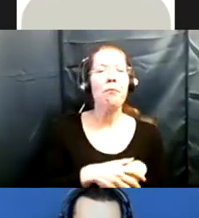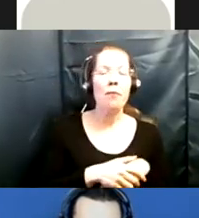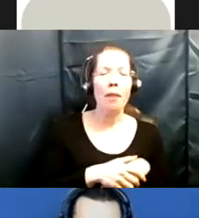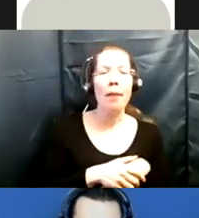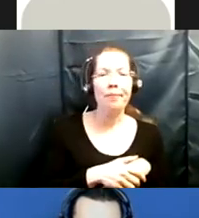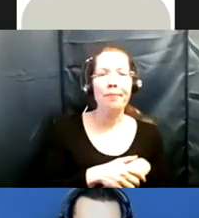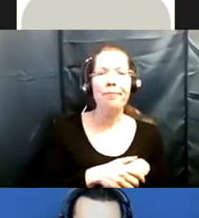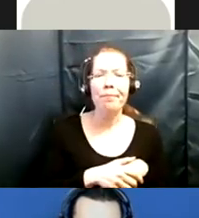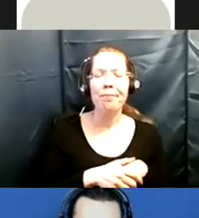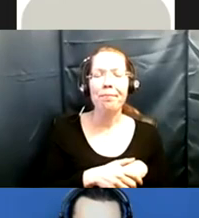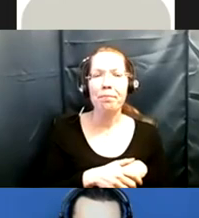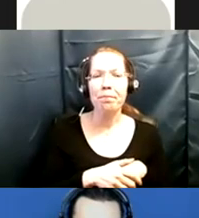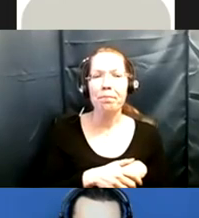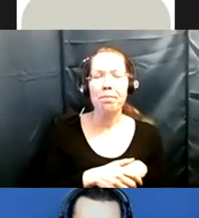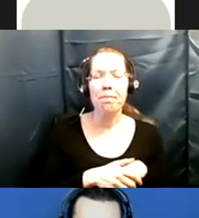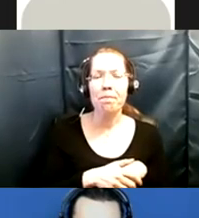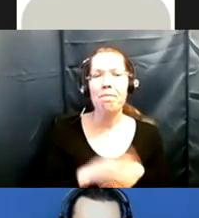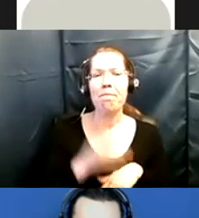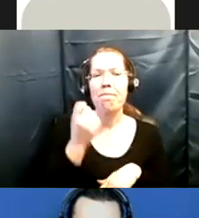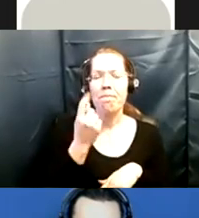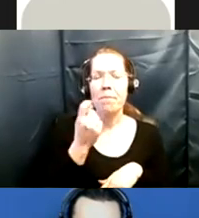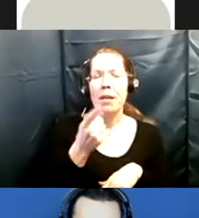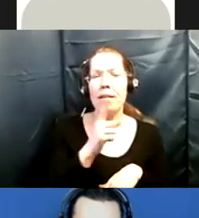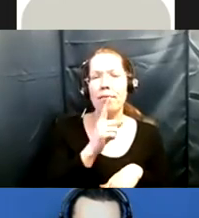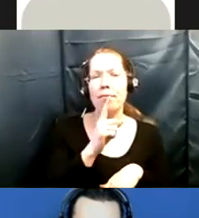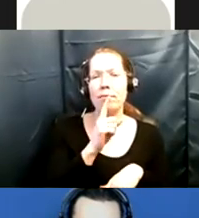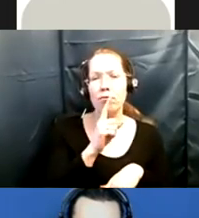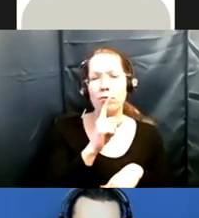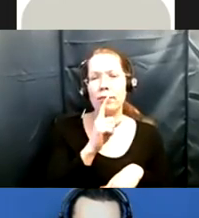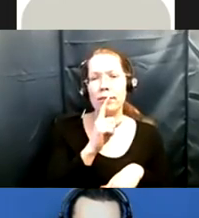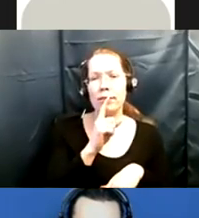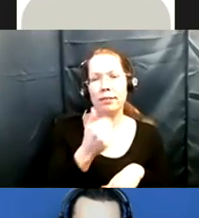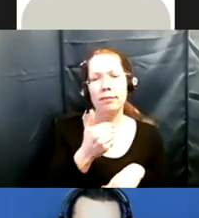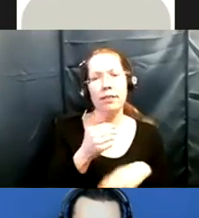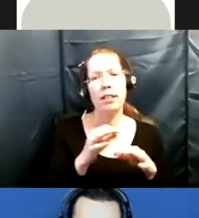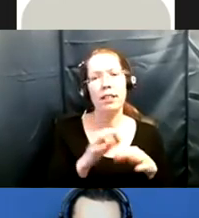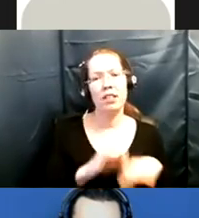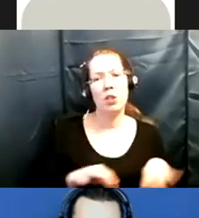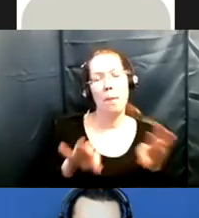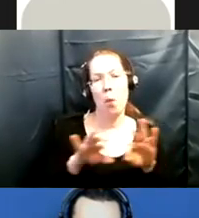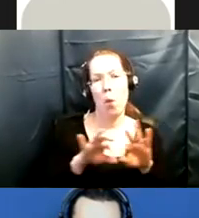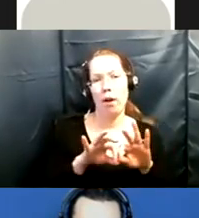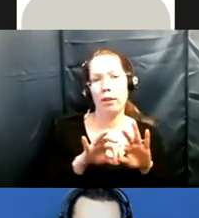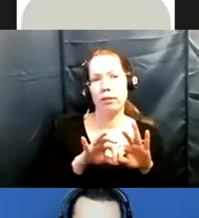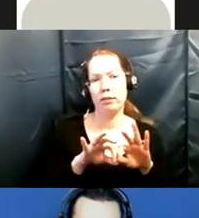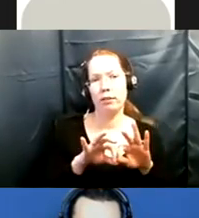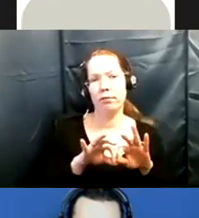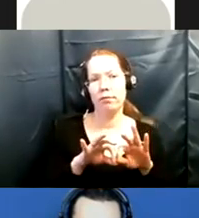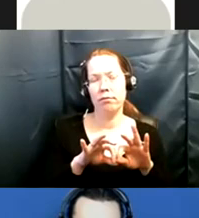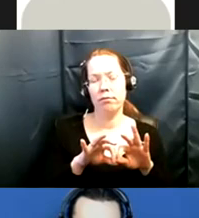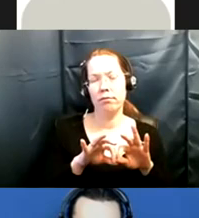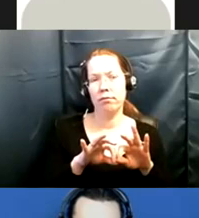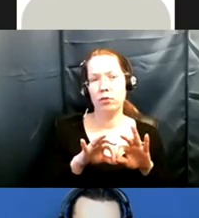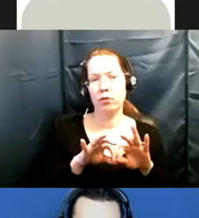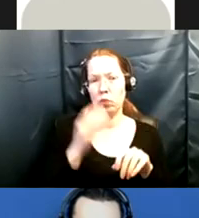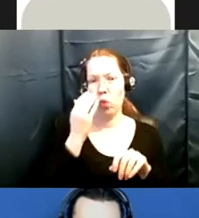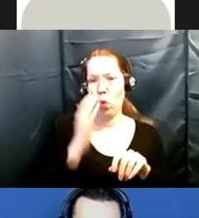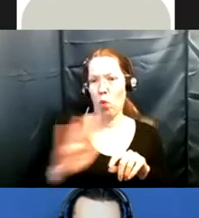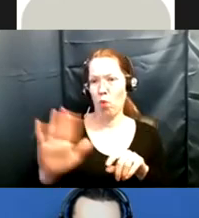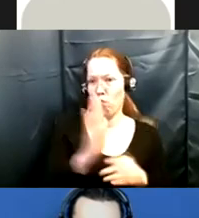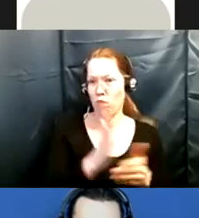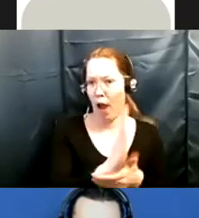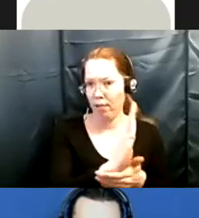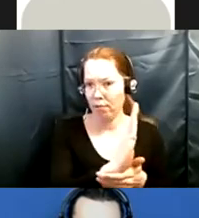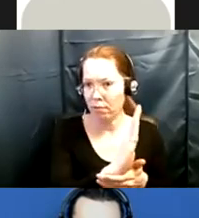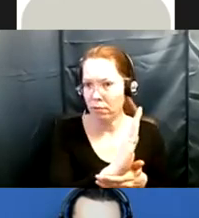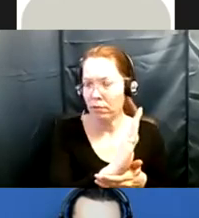It's really important to know, you're right. And other family members and